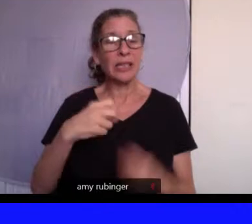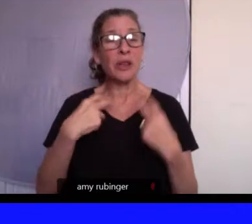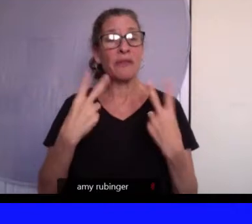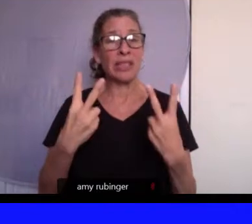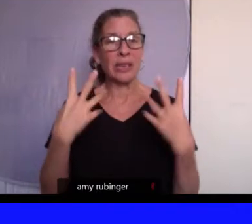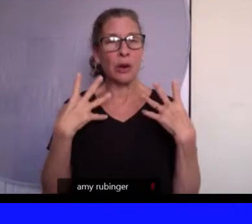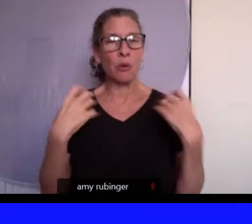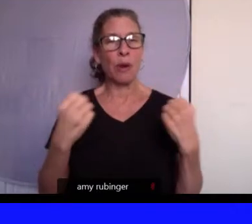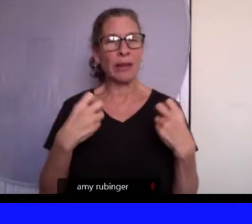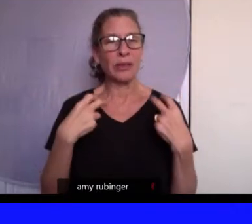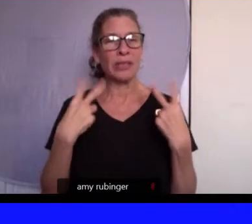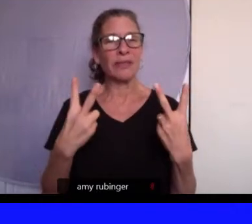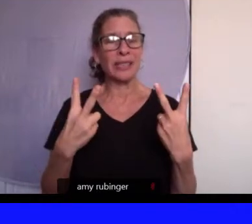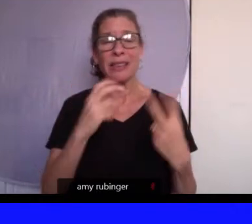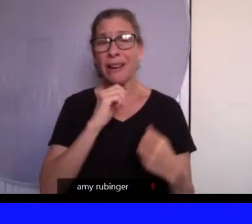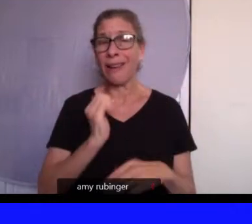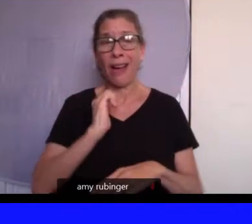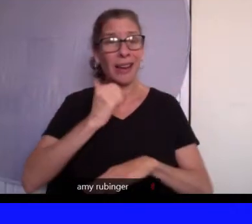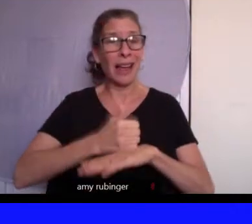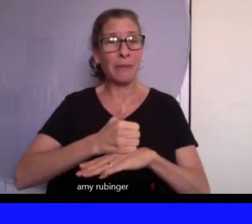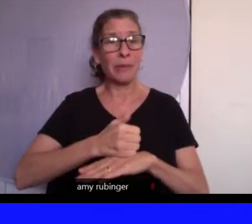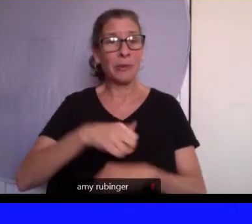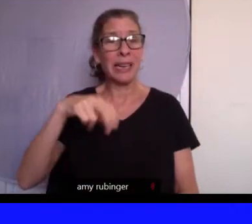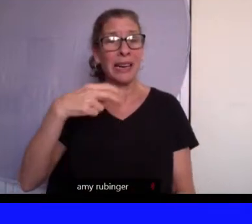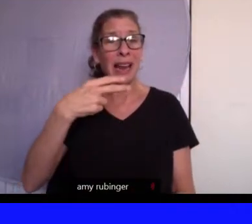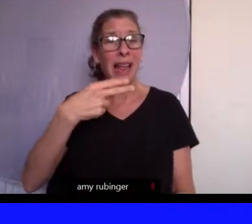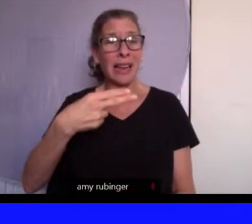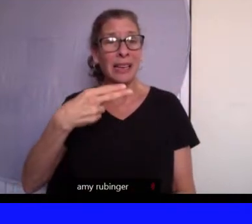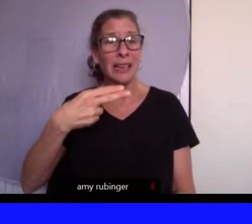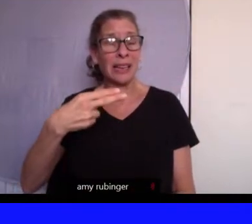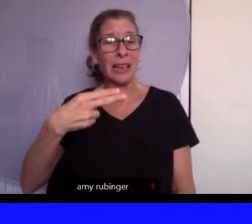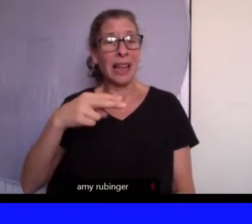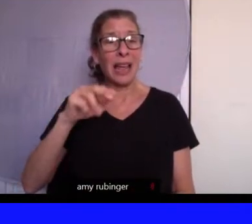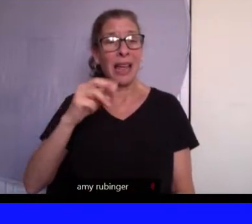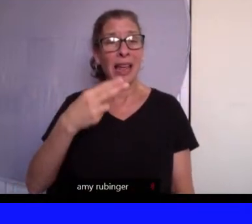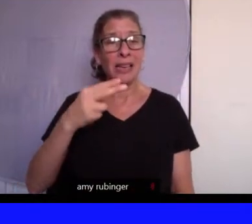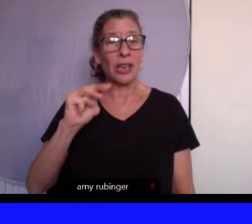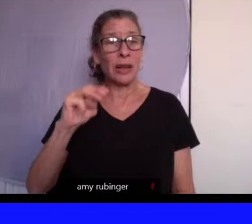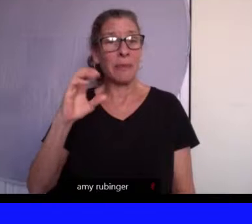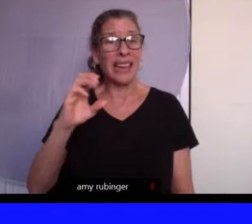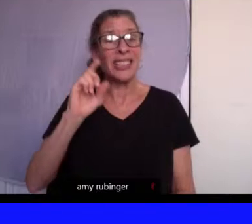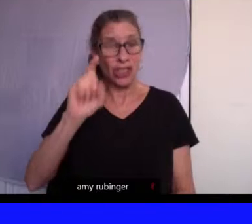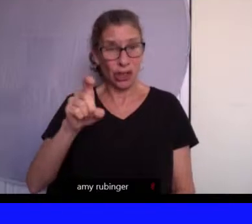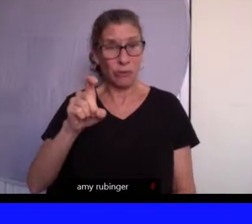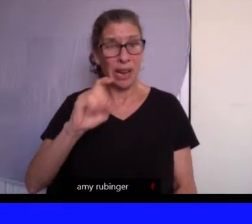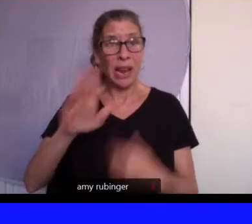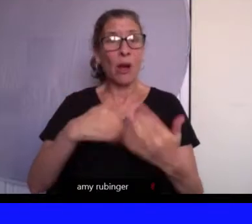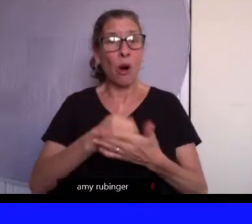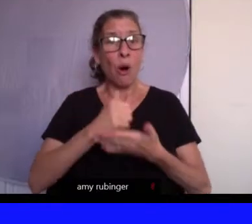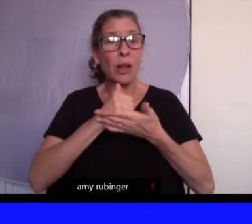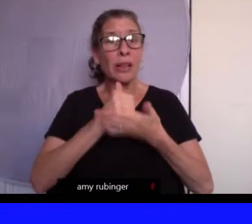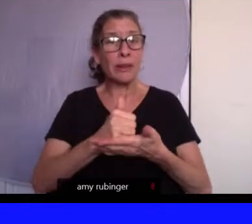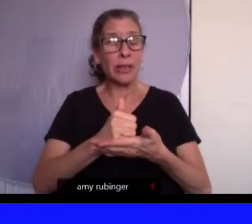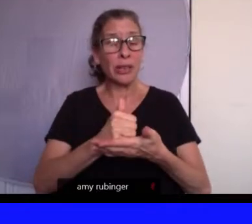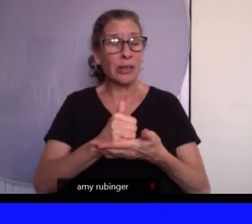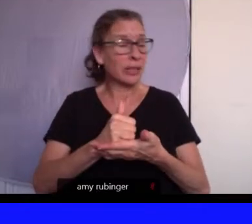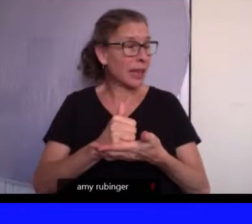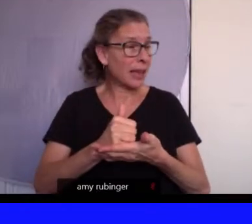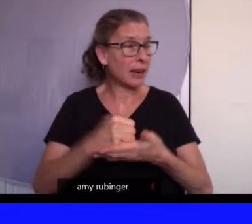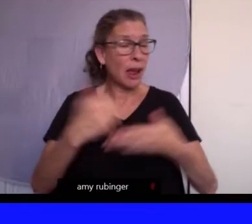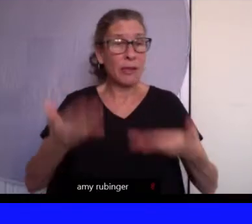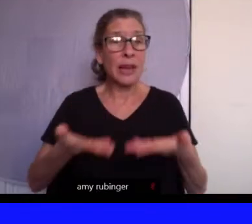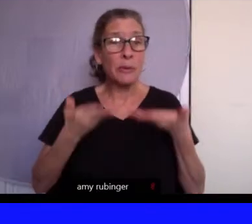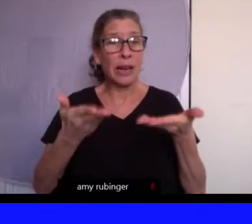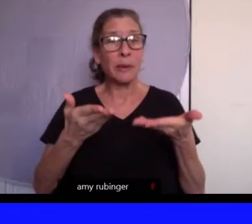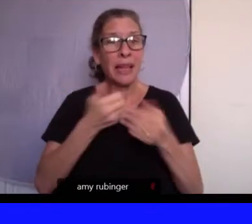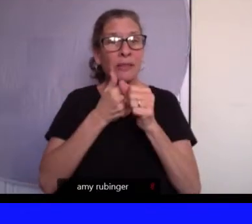done, and then the PCPs, with those screenings in mind, have a decision support mechanism, so